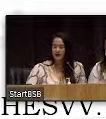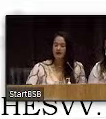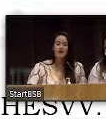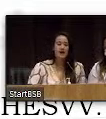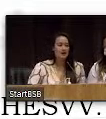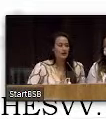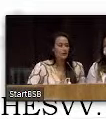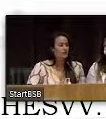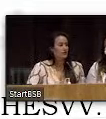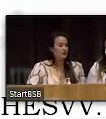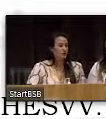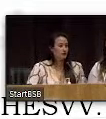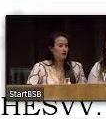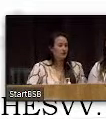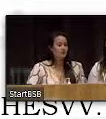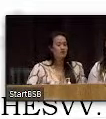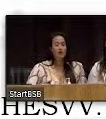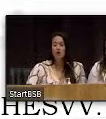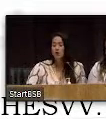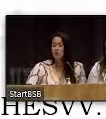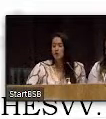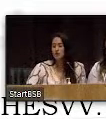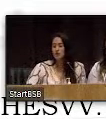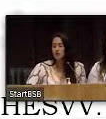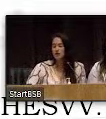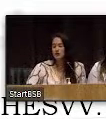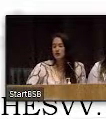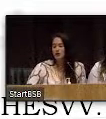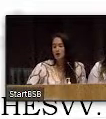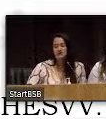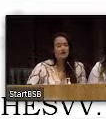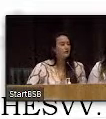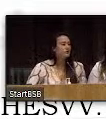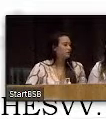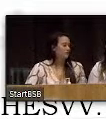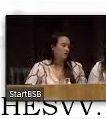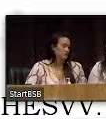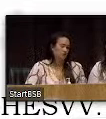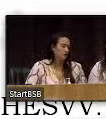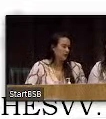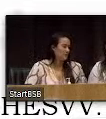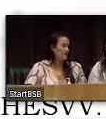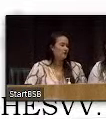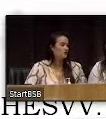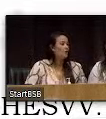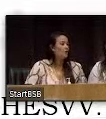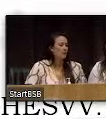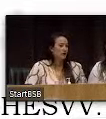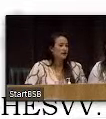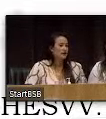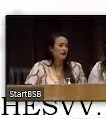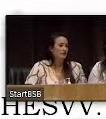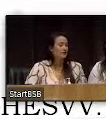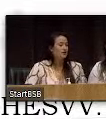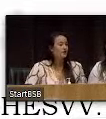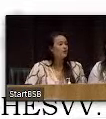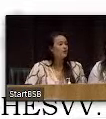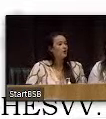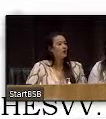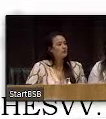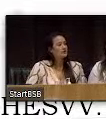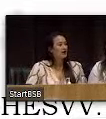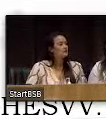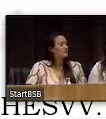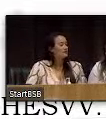that, we also have the use of oxygen therapy in any